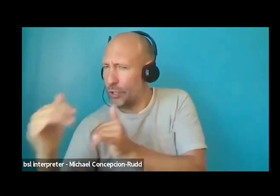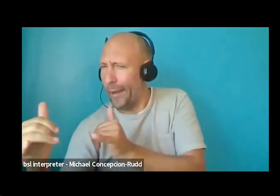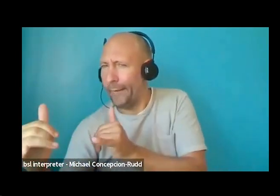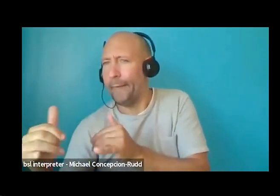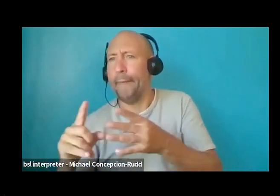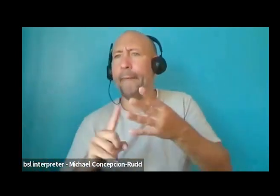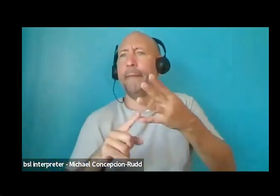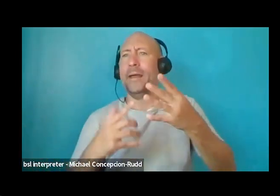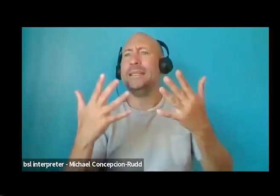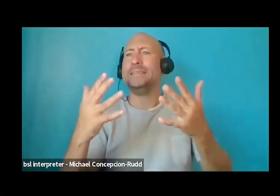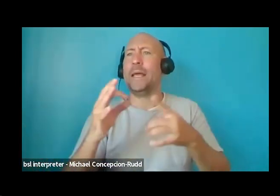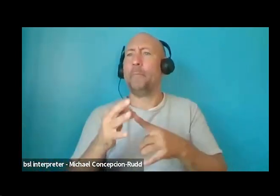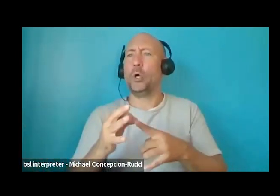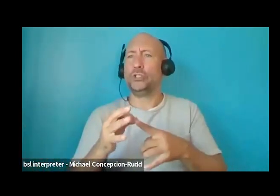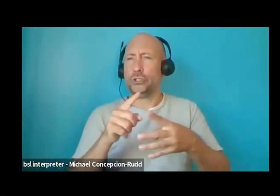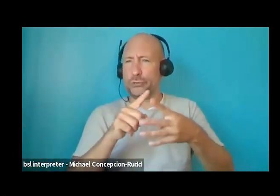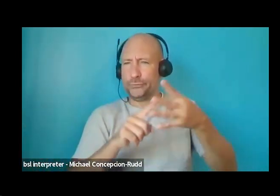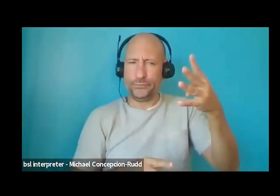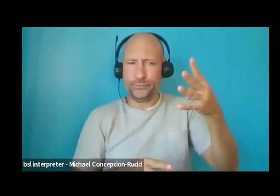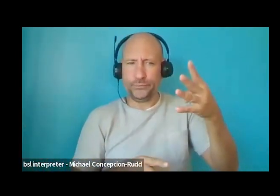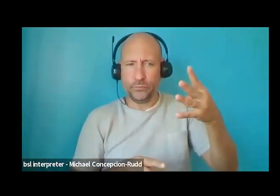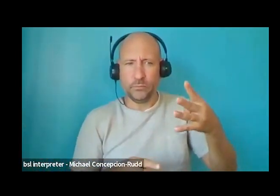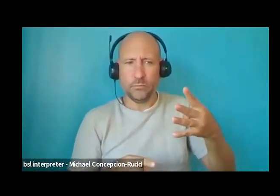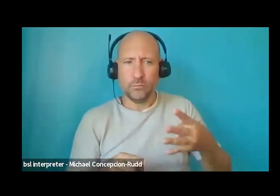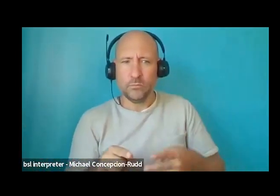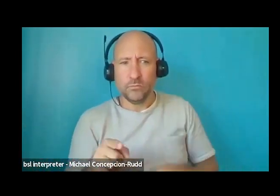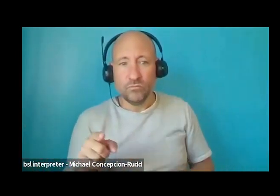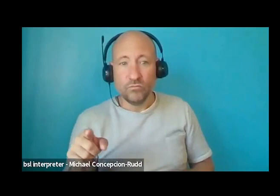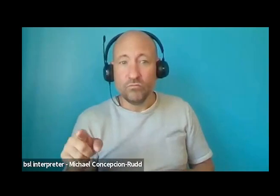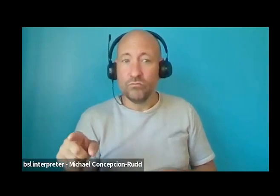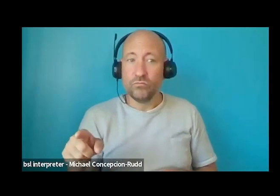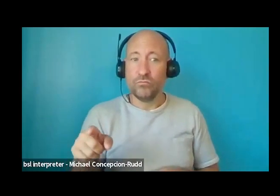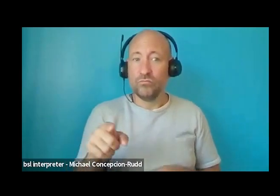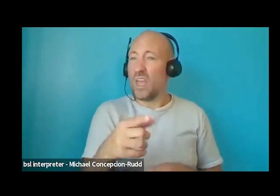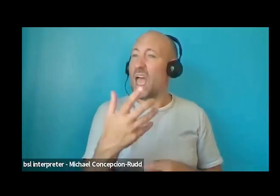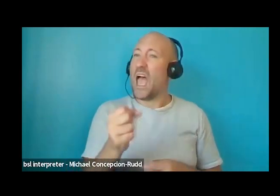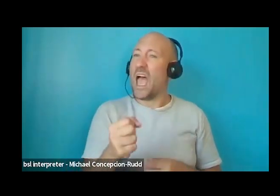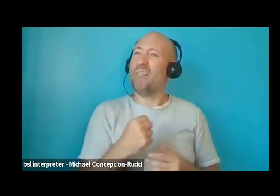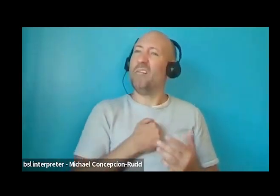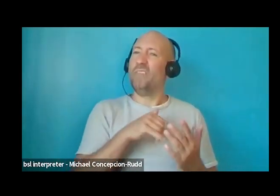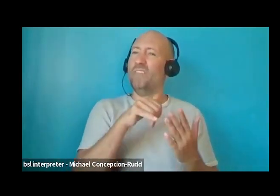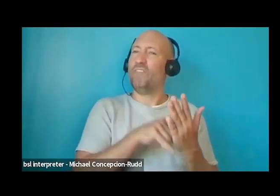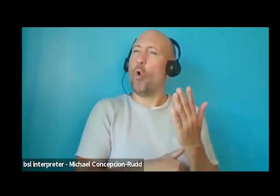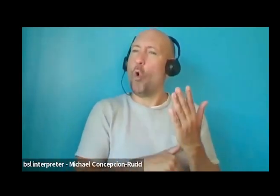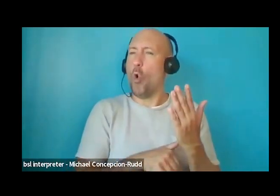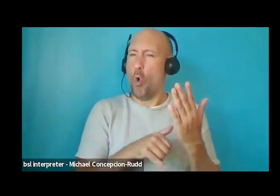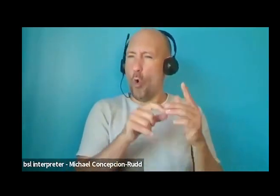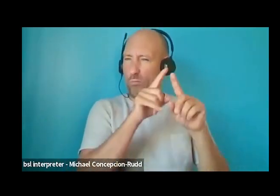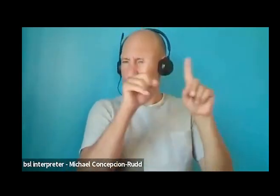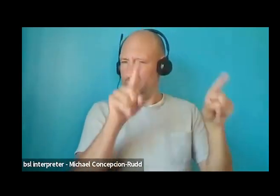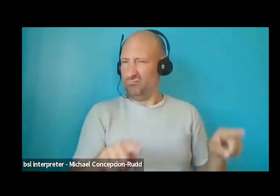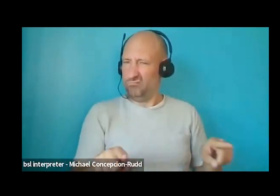template for budget available for you to use too, should that be useful to you.